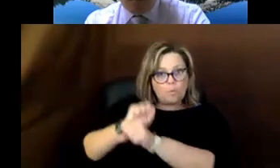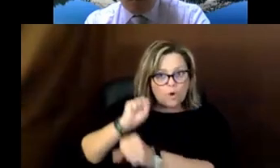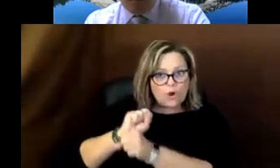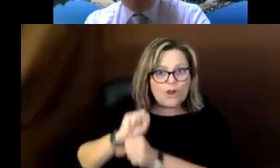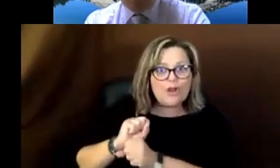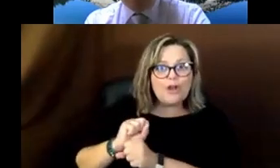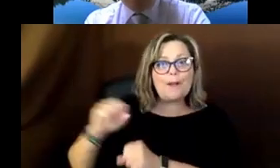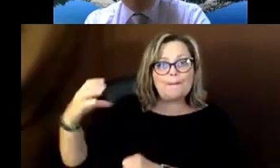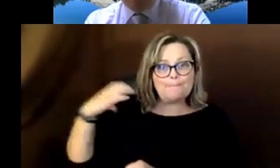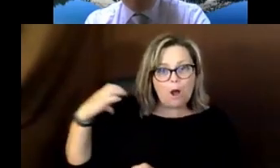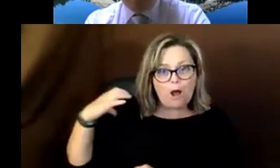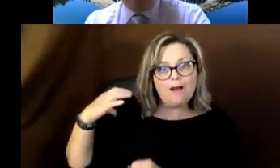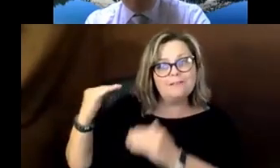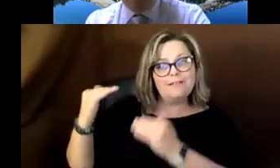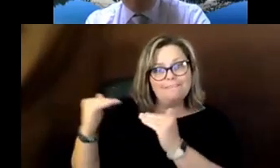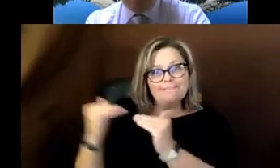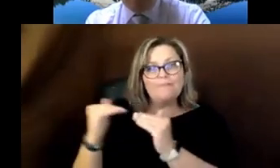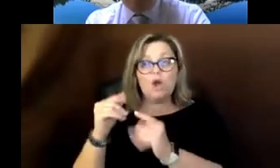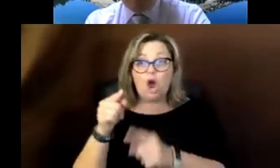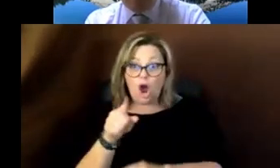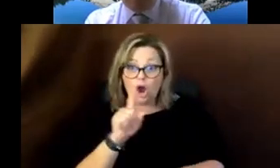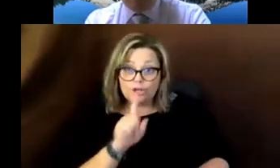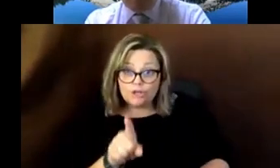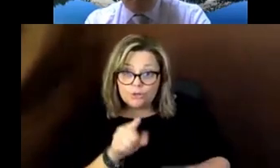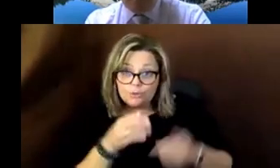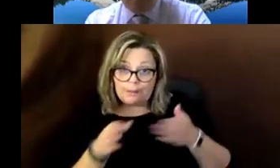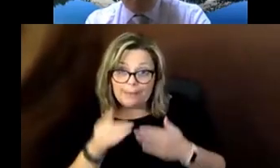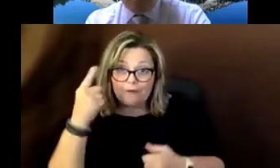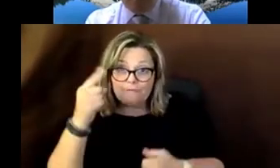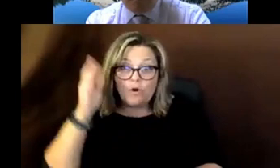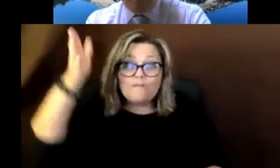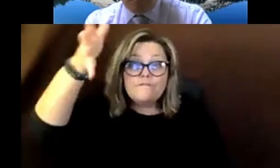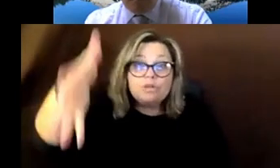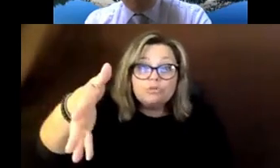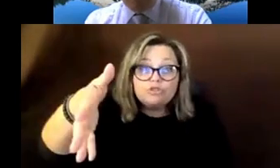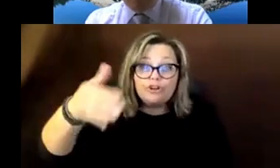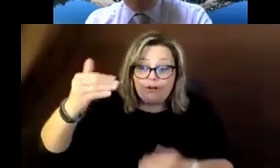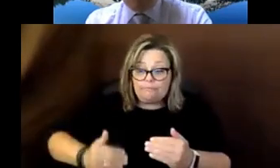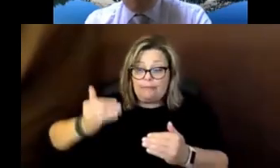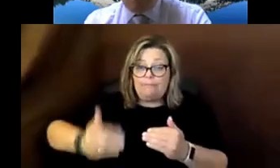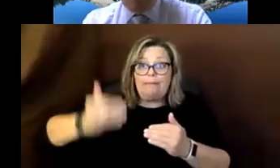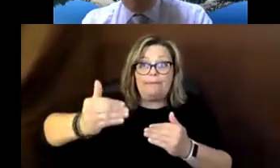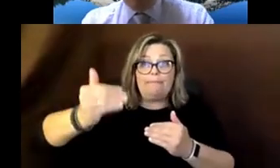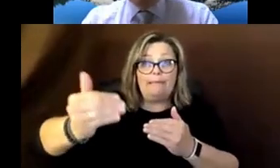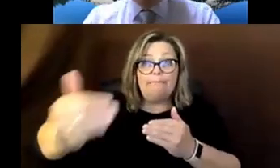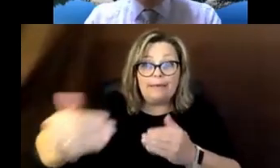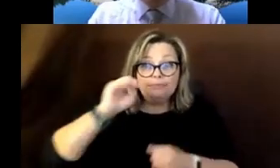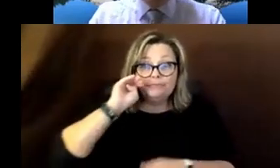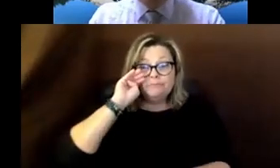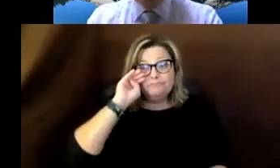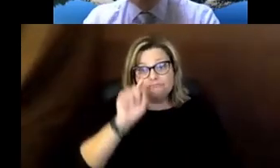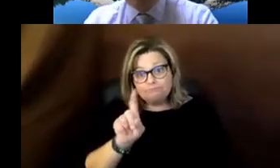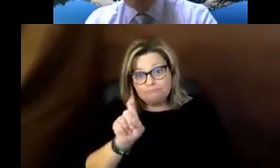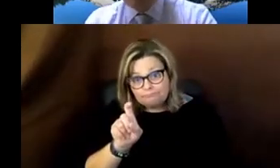level. How prepared are you for your life steps as you go through the years?